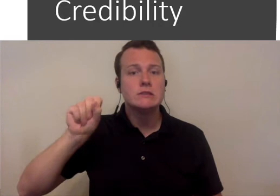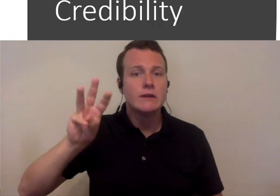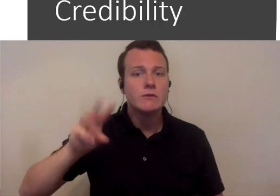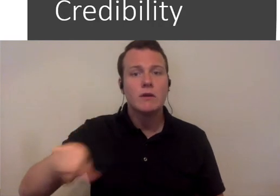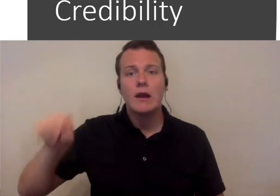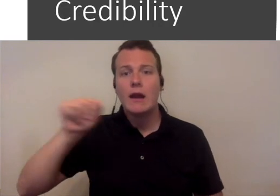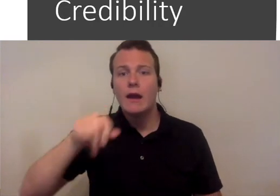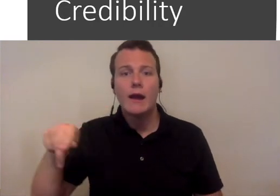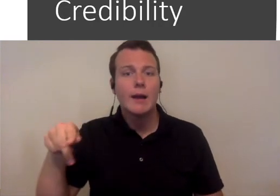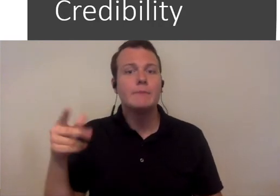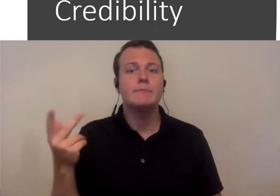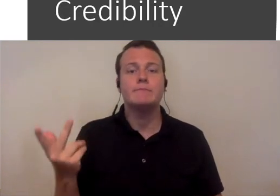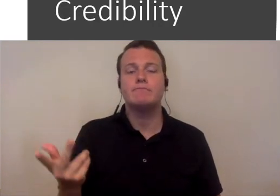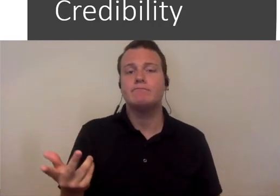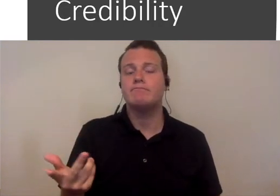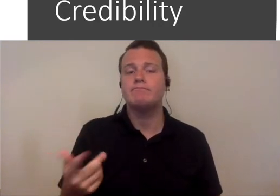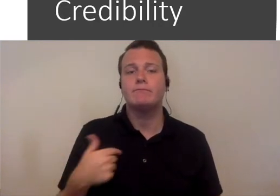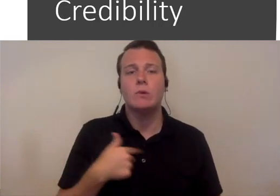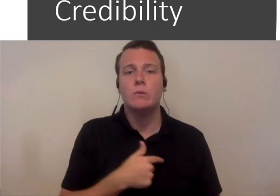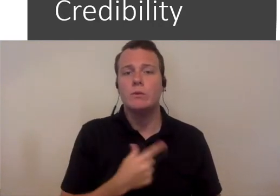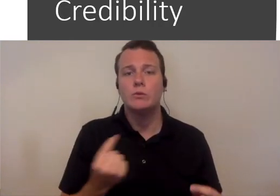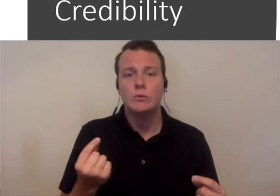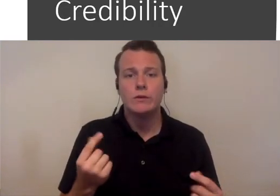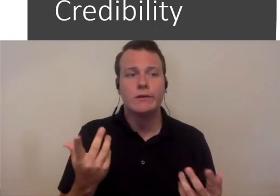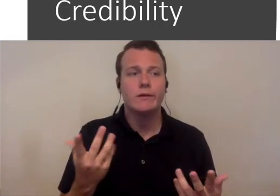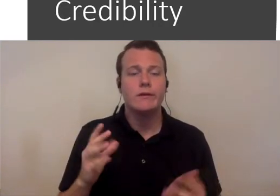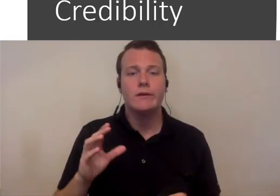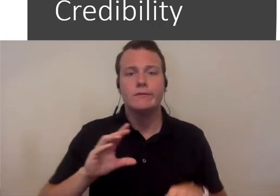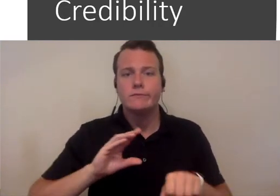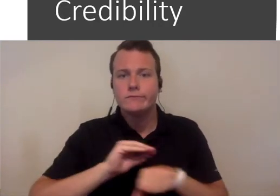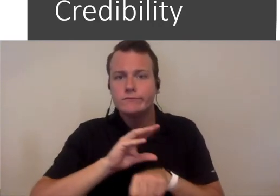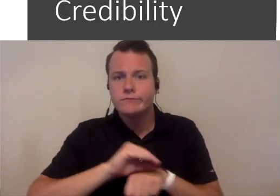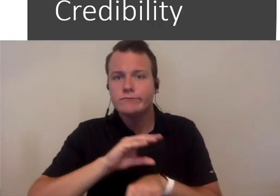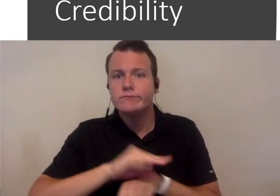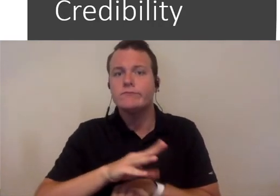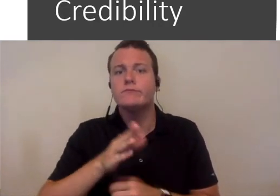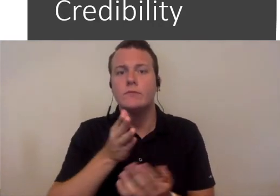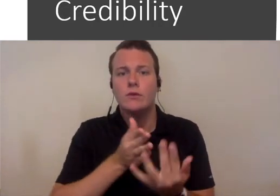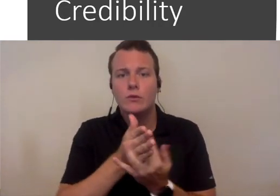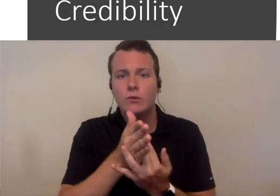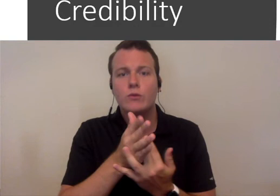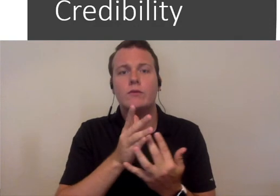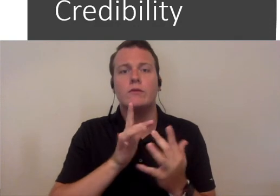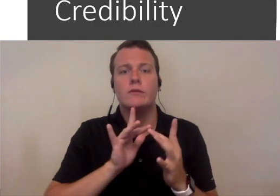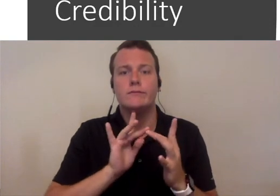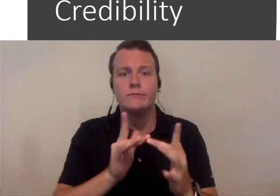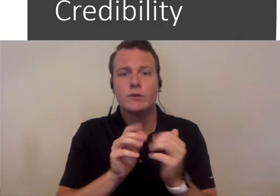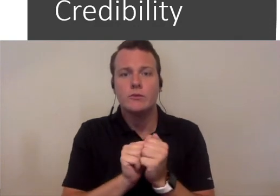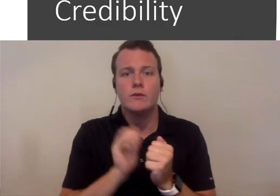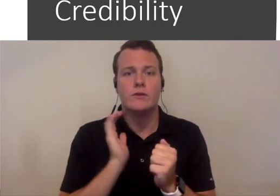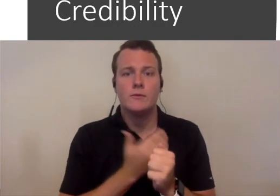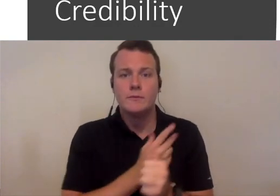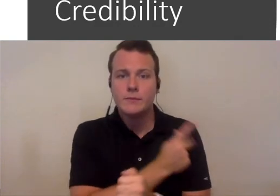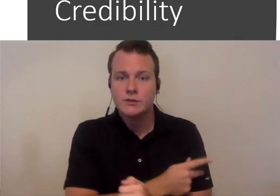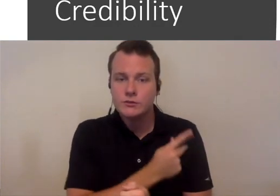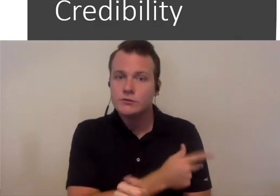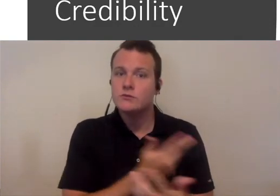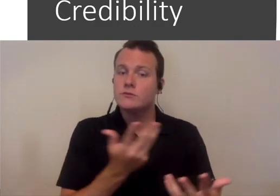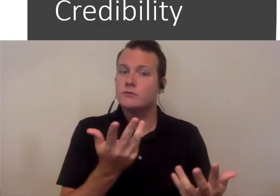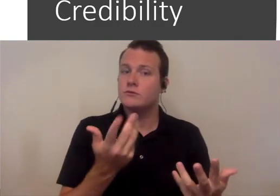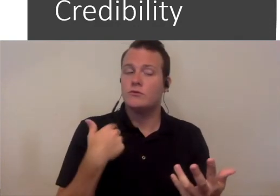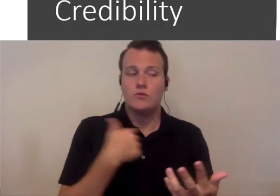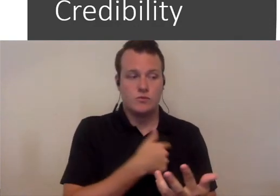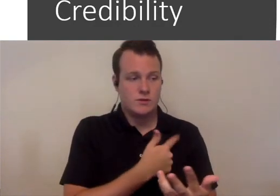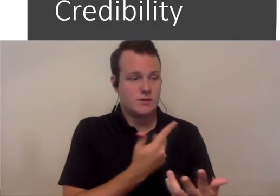apps, through we did counseling via the internet with our patients. We were